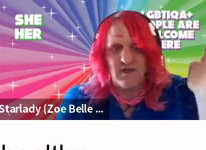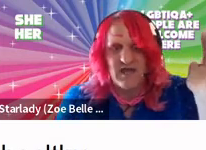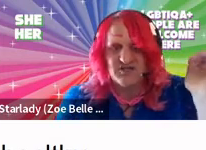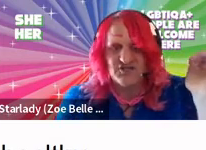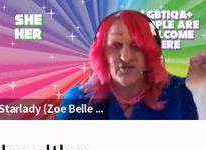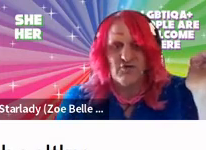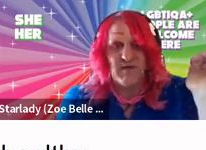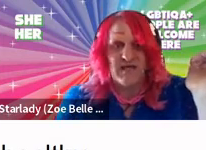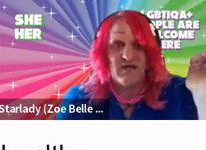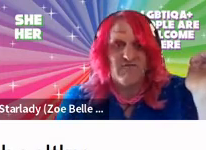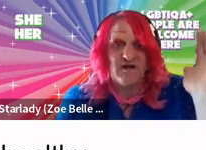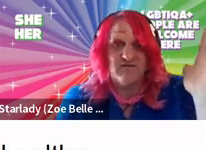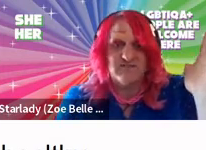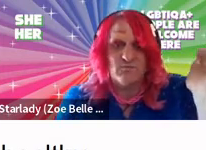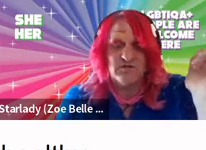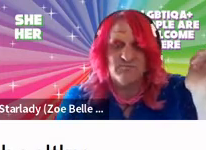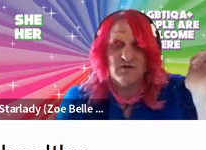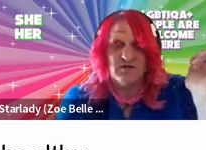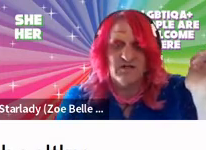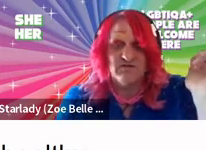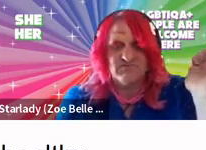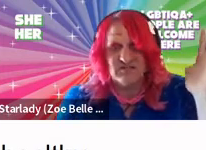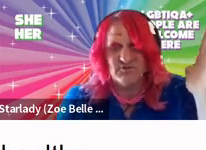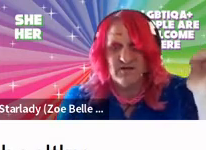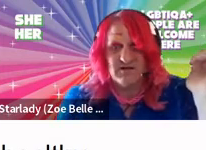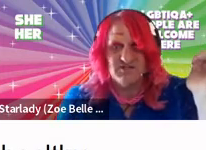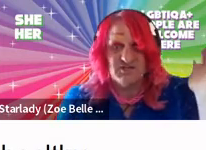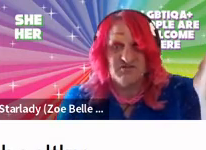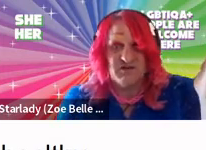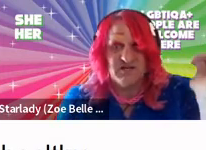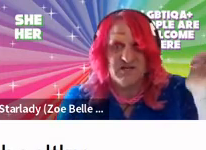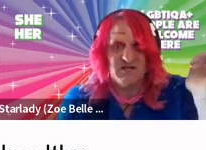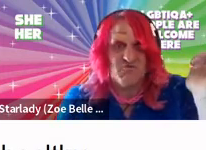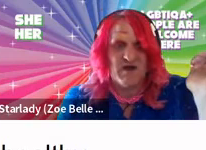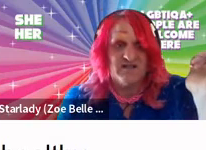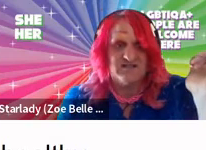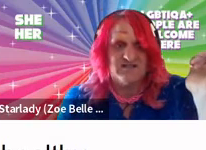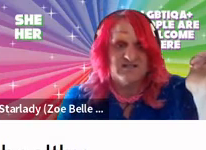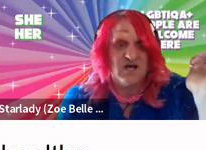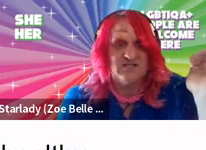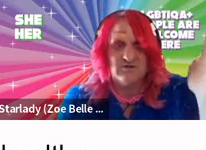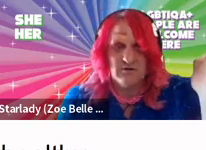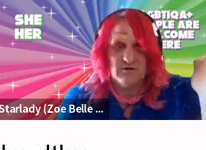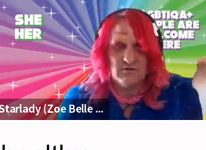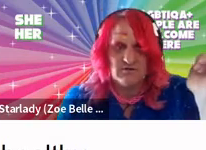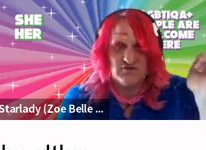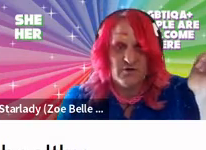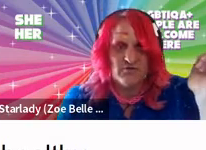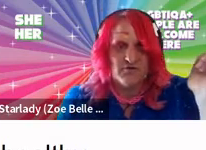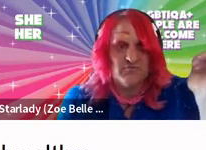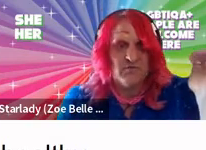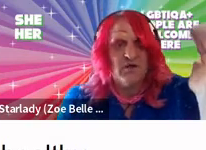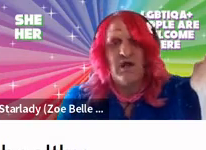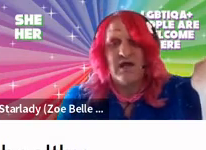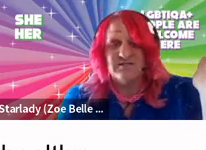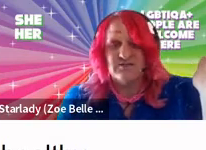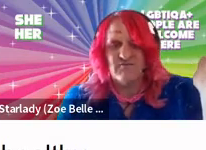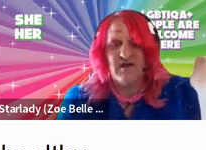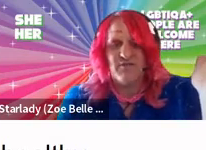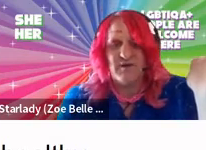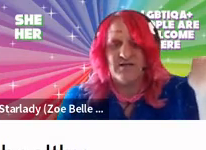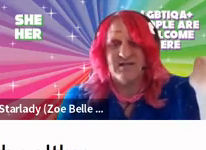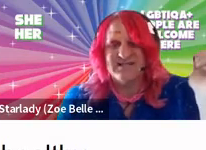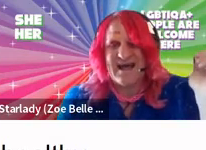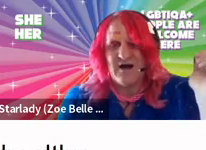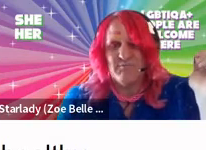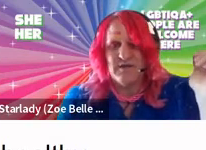for humiliation or making fun of someone's body, sexuality, gender identity in a way that's designed to hurt or control them, and sort